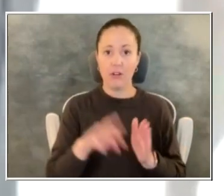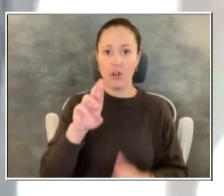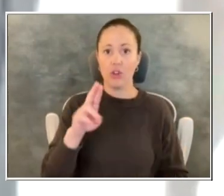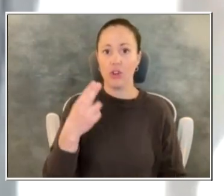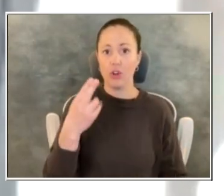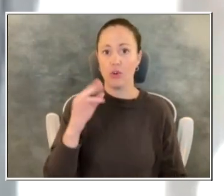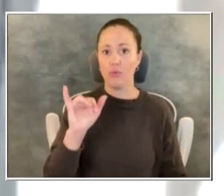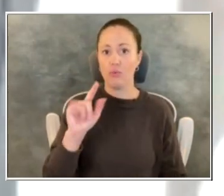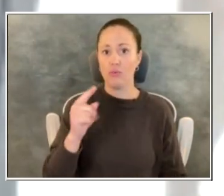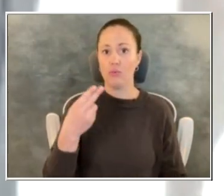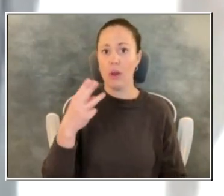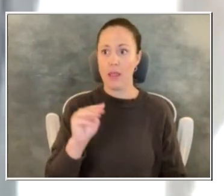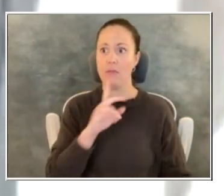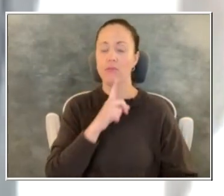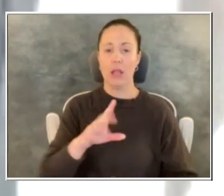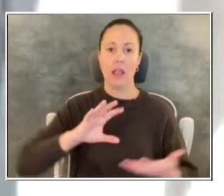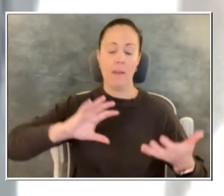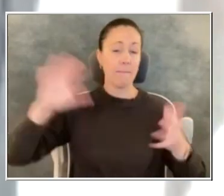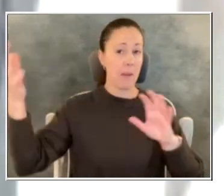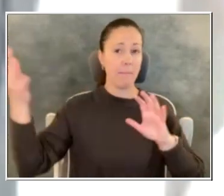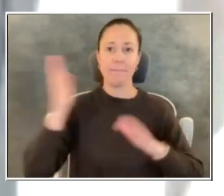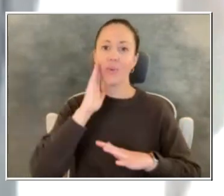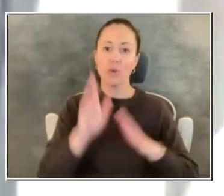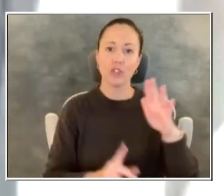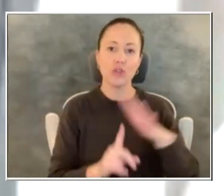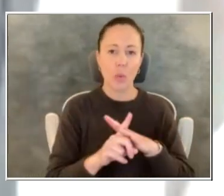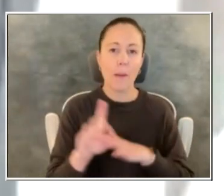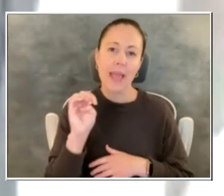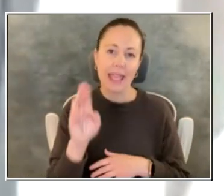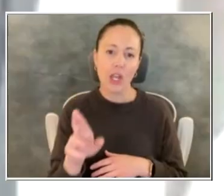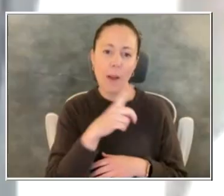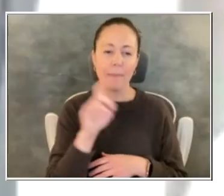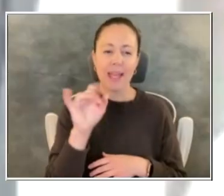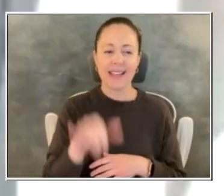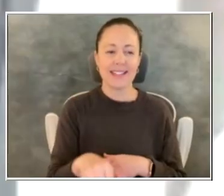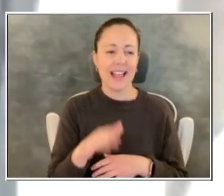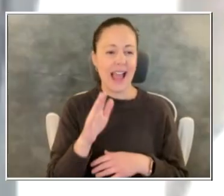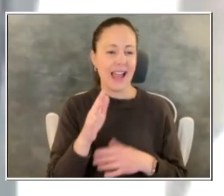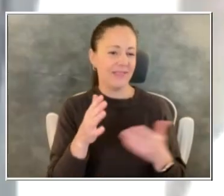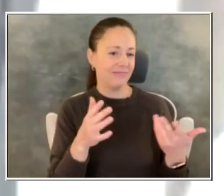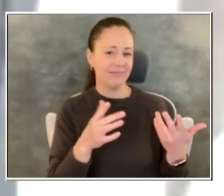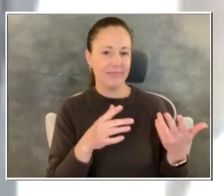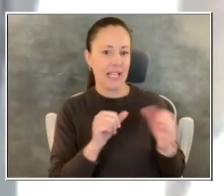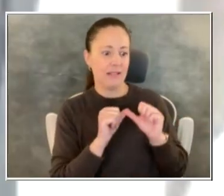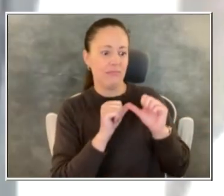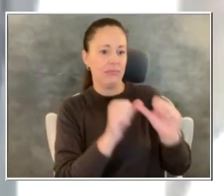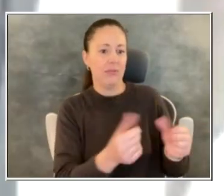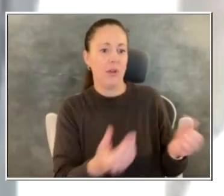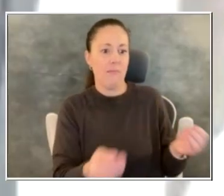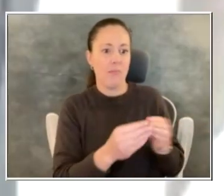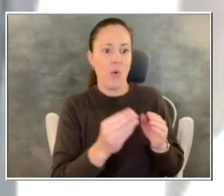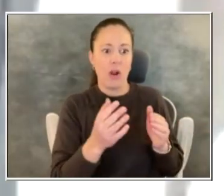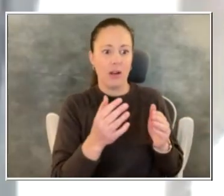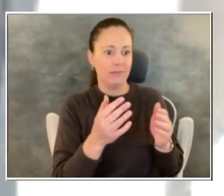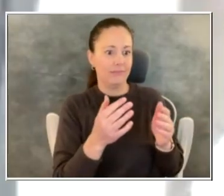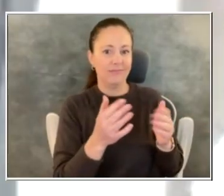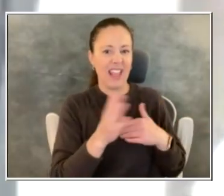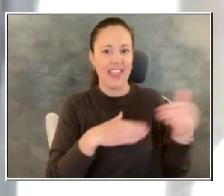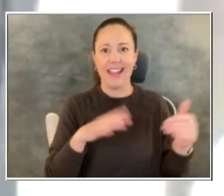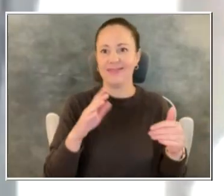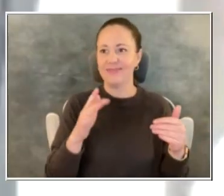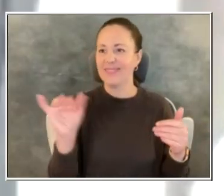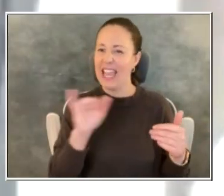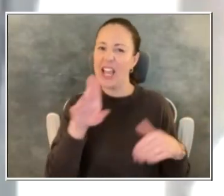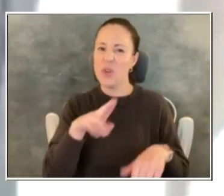ER, or a doctor's office because it's lasted more than, say, a hangover or something is where a couple Tylenol, ibuprofen take care